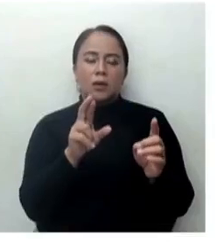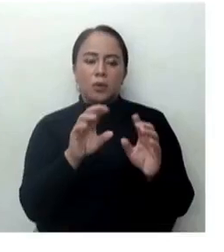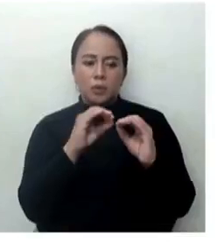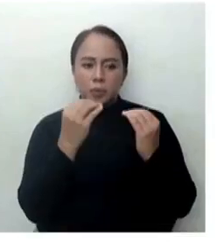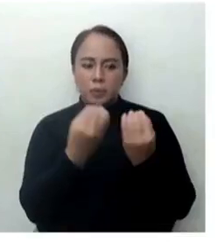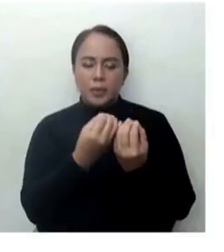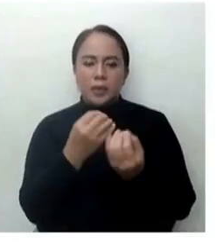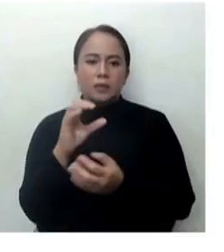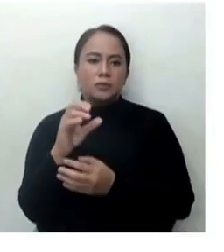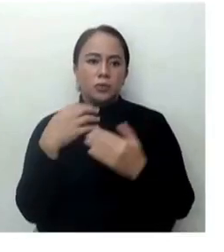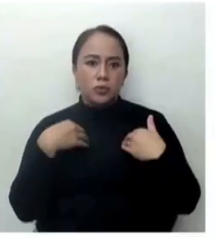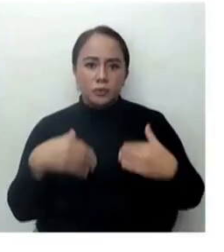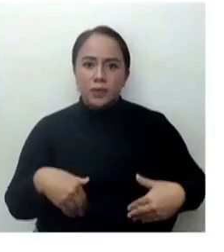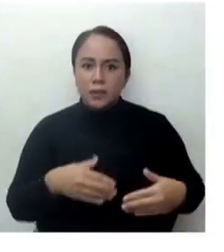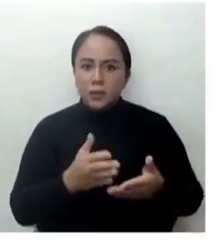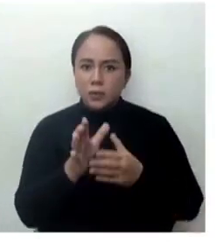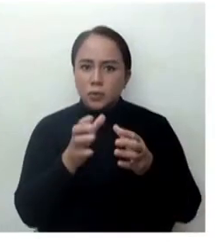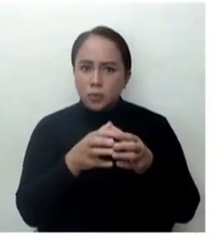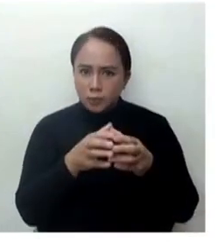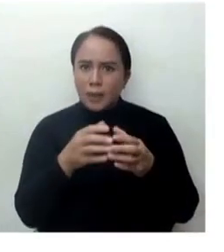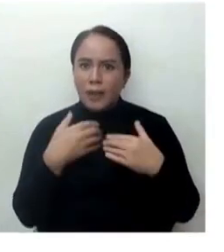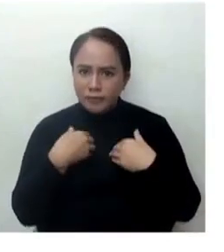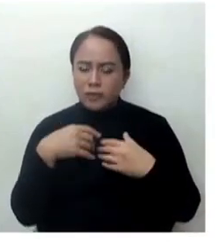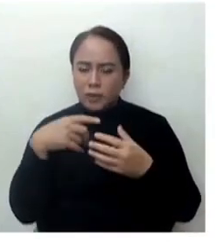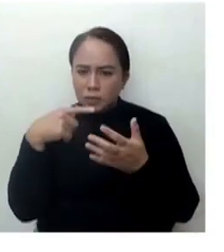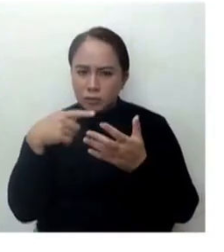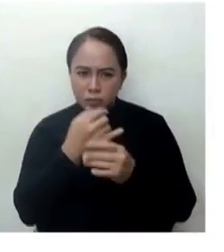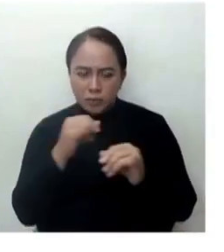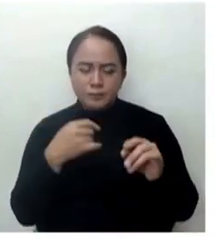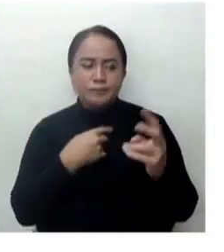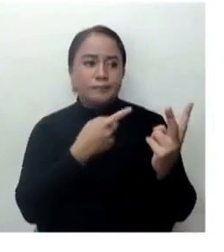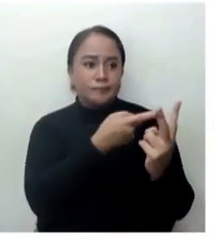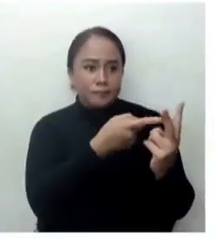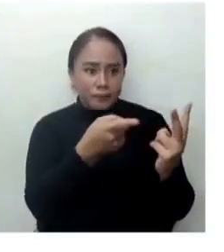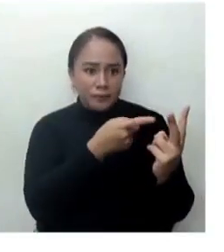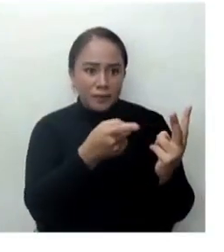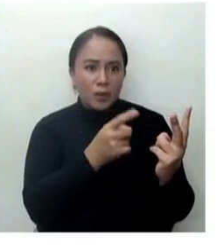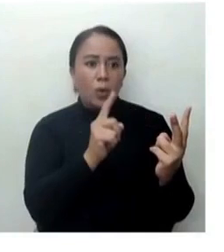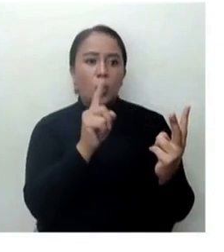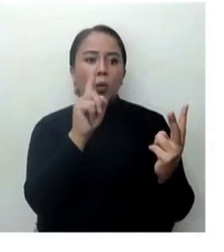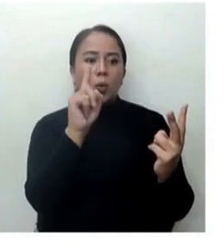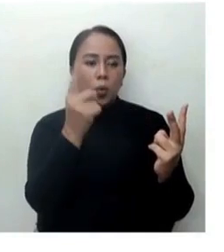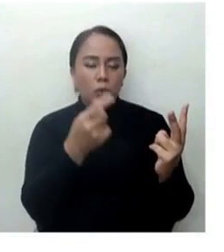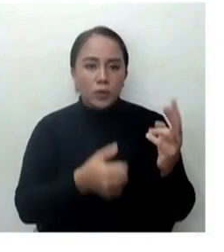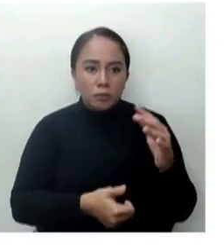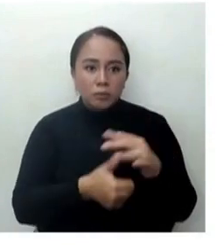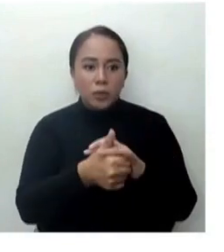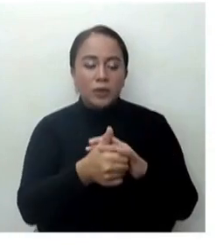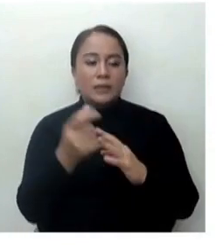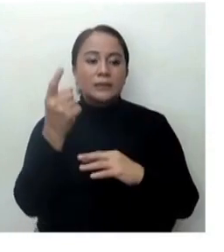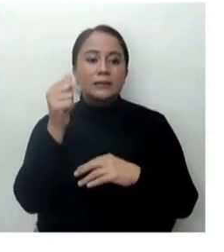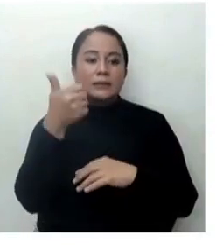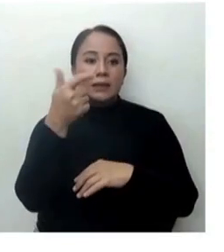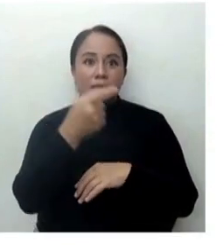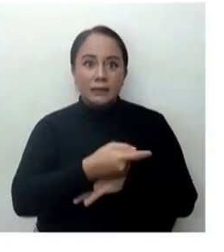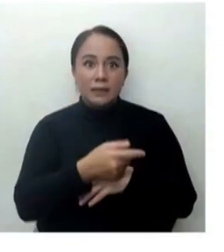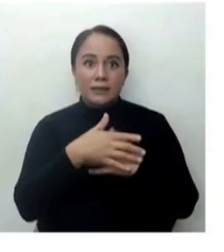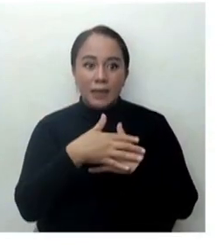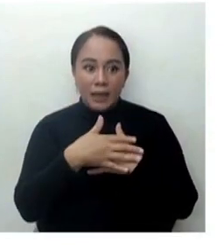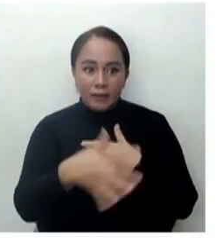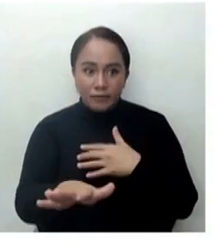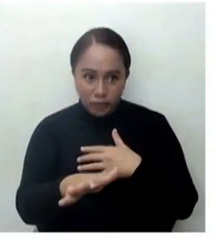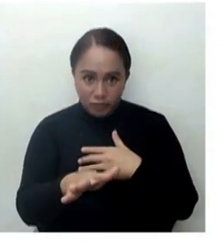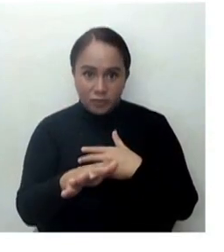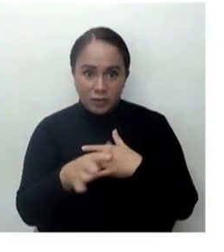rights groups. This is despite the fact that Jed and Jonila only surfaced 10 days after that